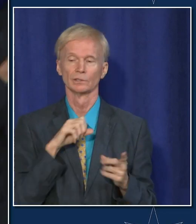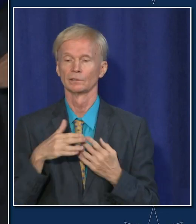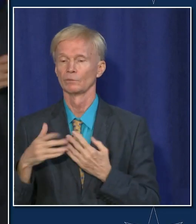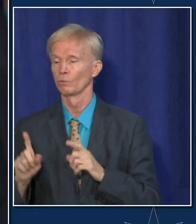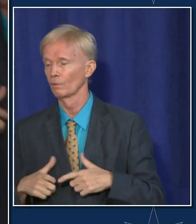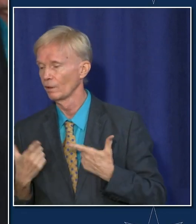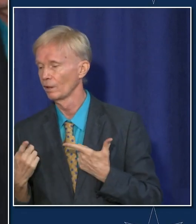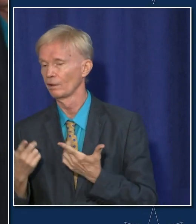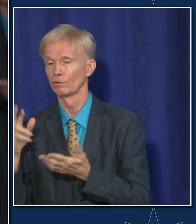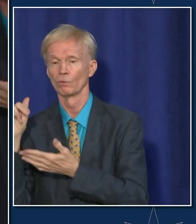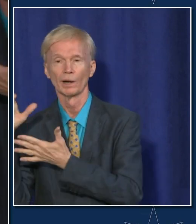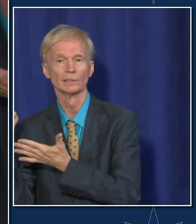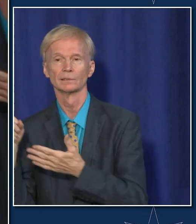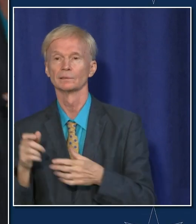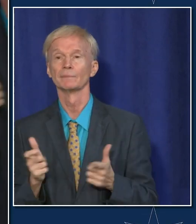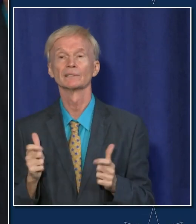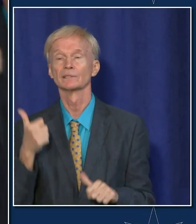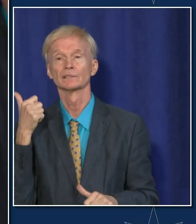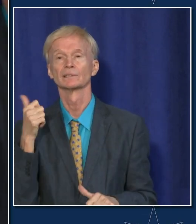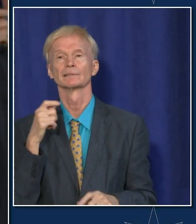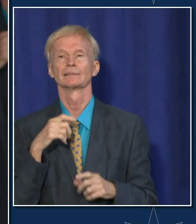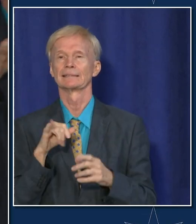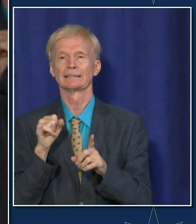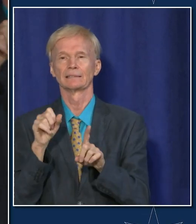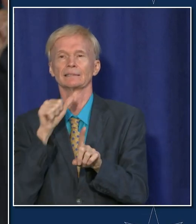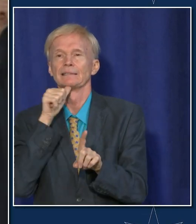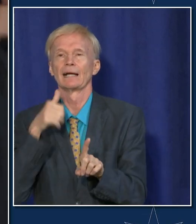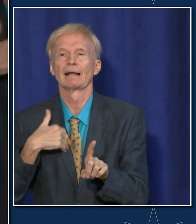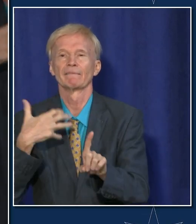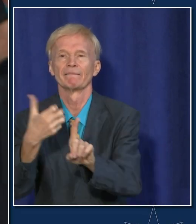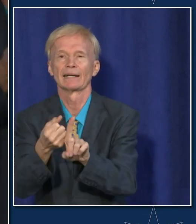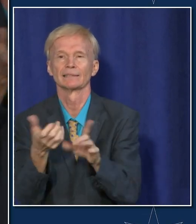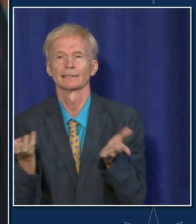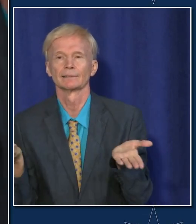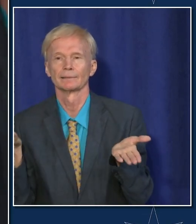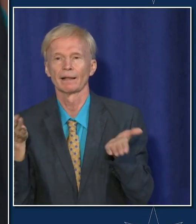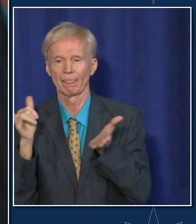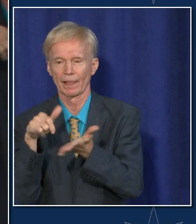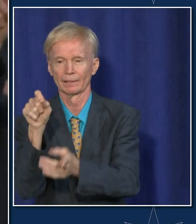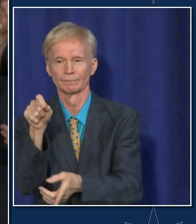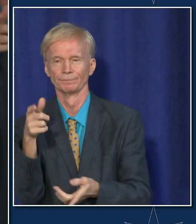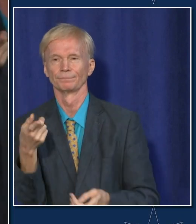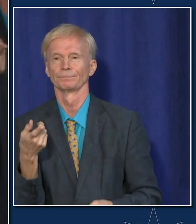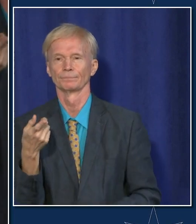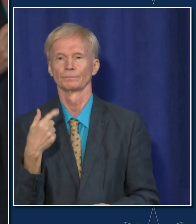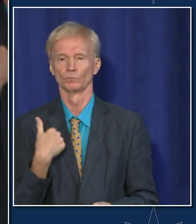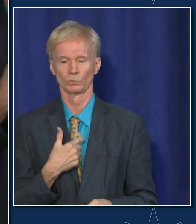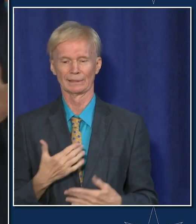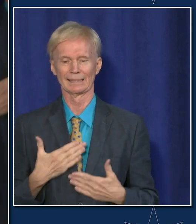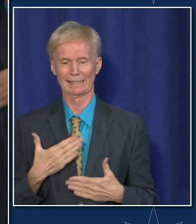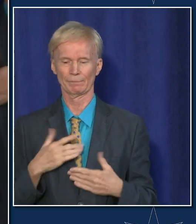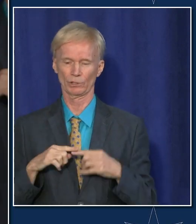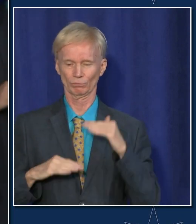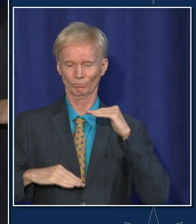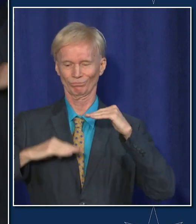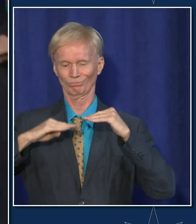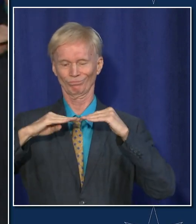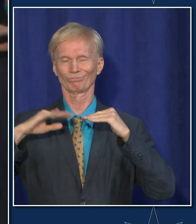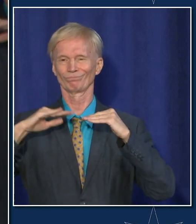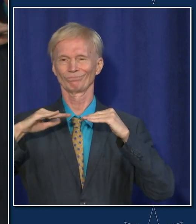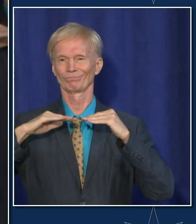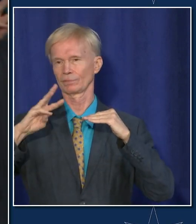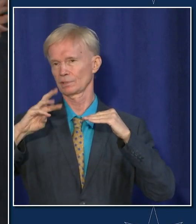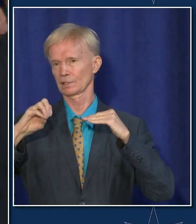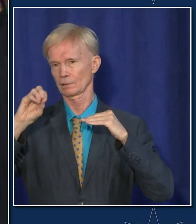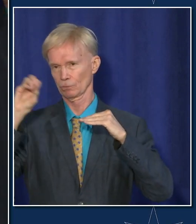anything, your biggest risk at this point is being unvaccinated. We're happy to basically have hit that just about that 60%